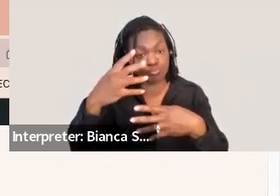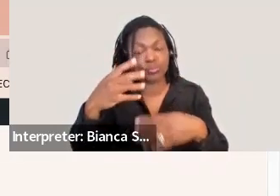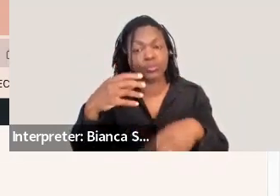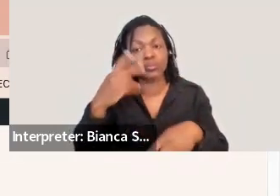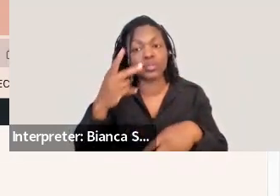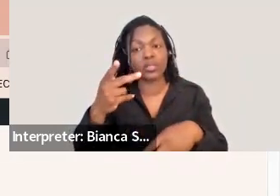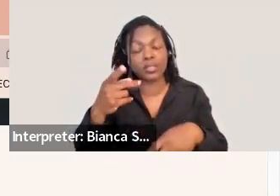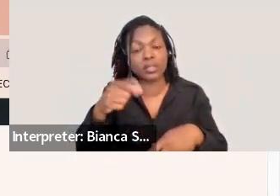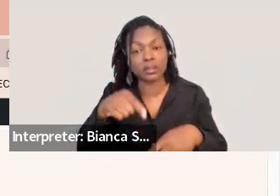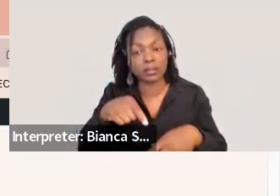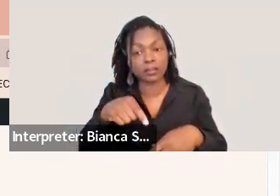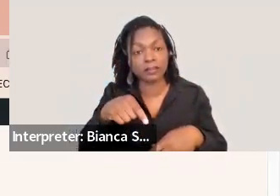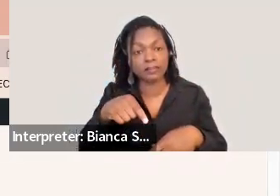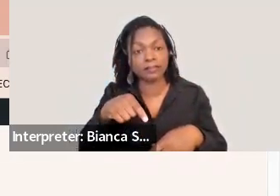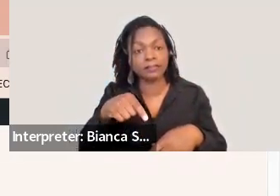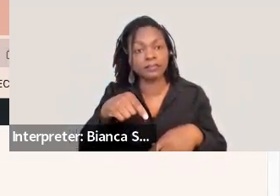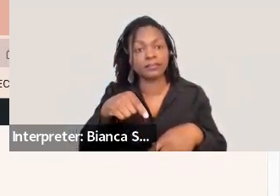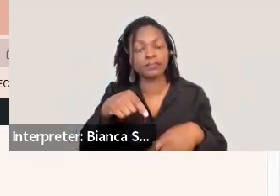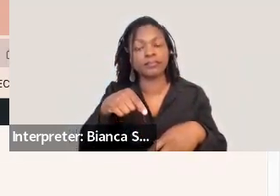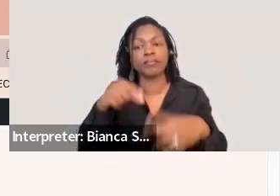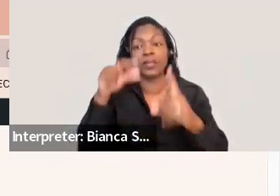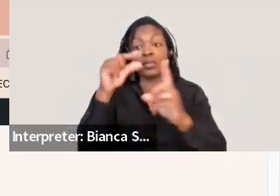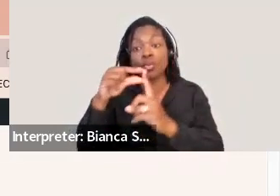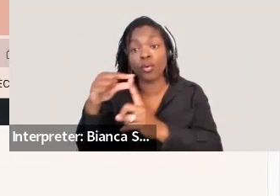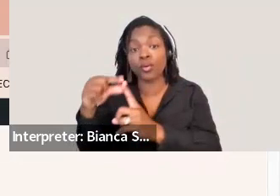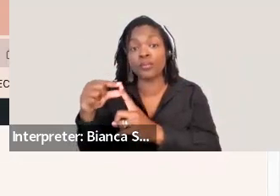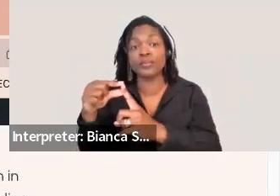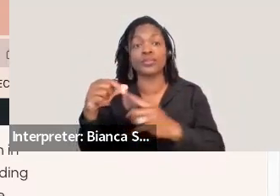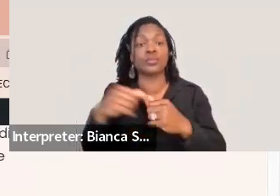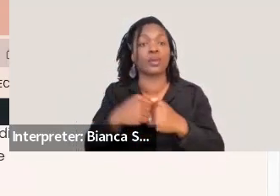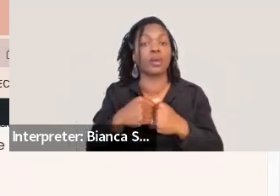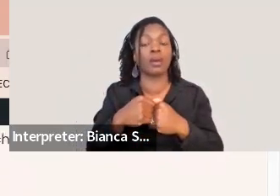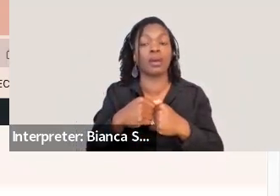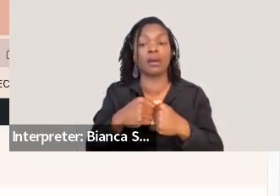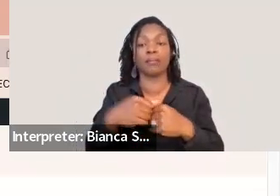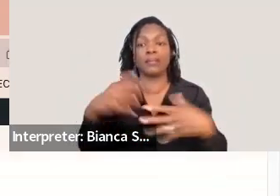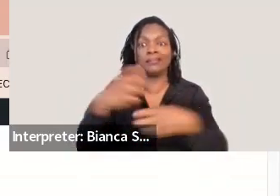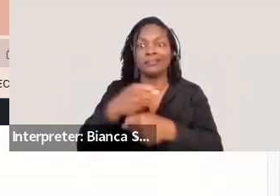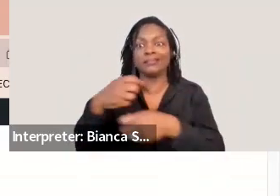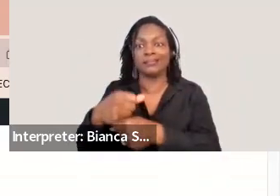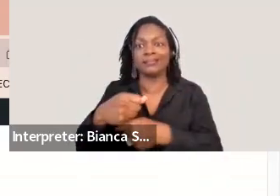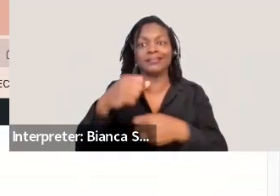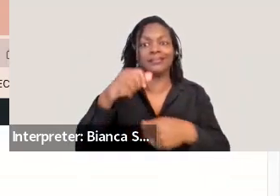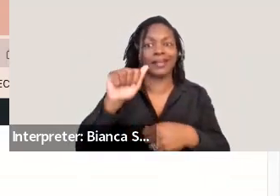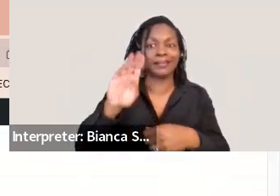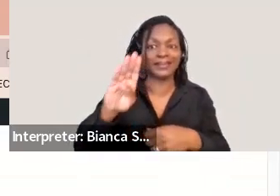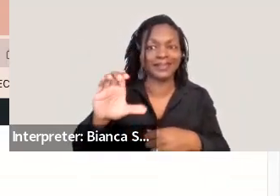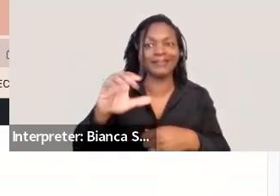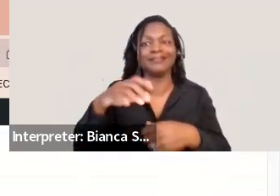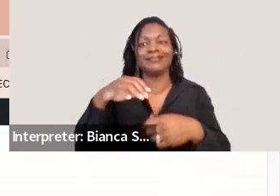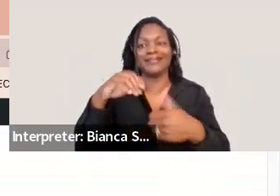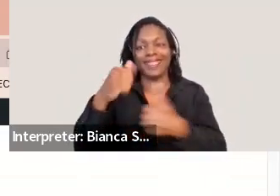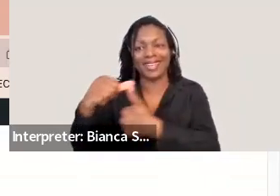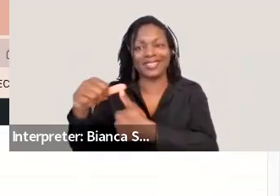some terms and acronyms that you can learn. And then there's also a timeline here. So this